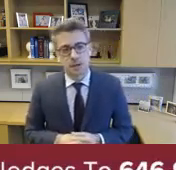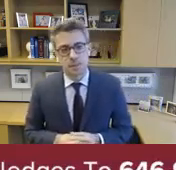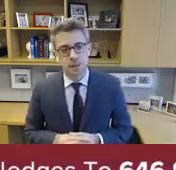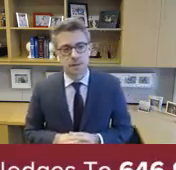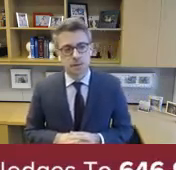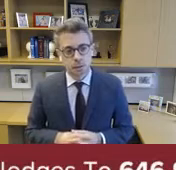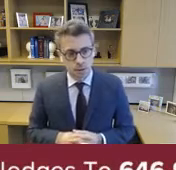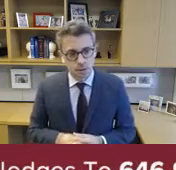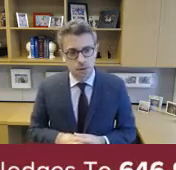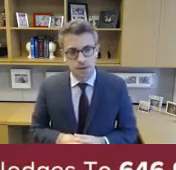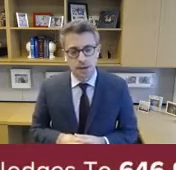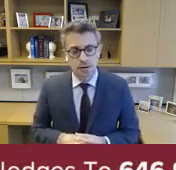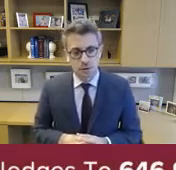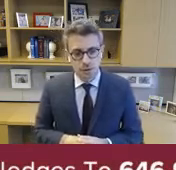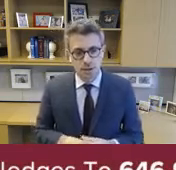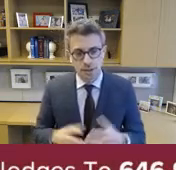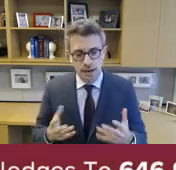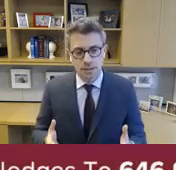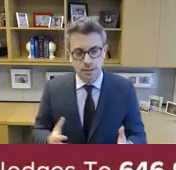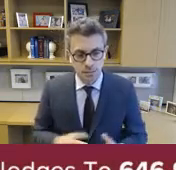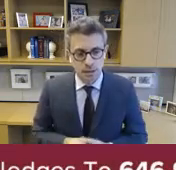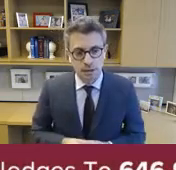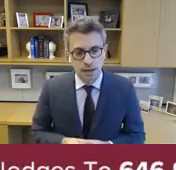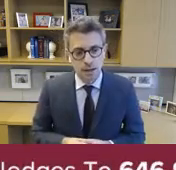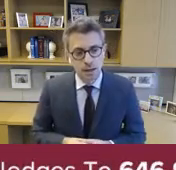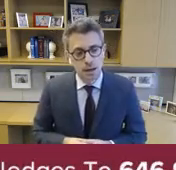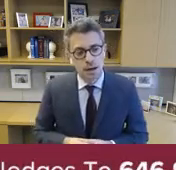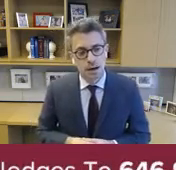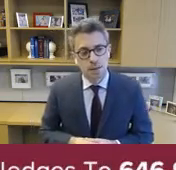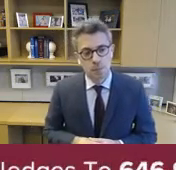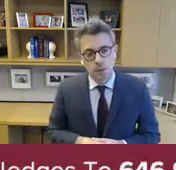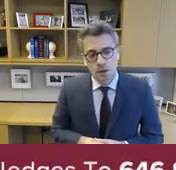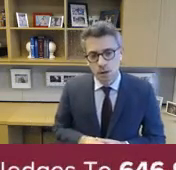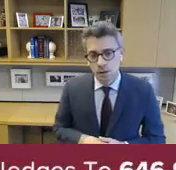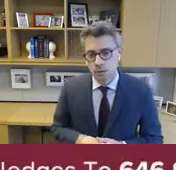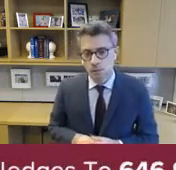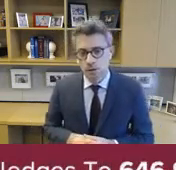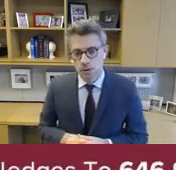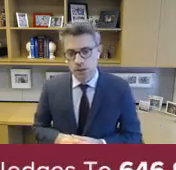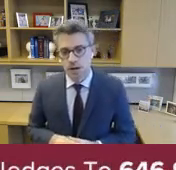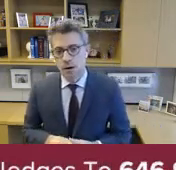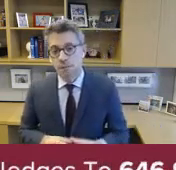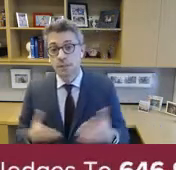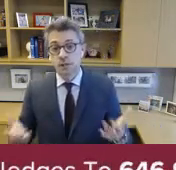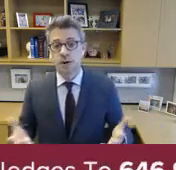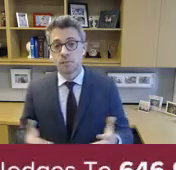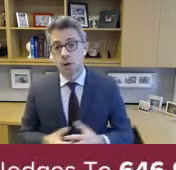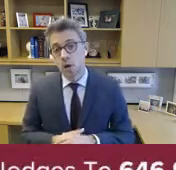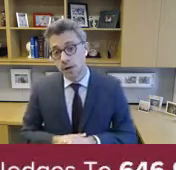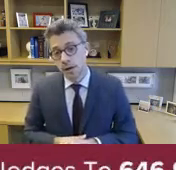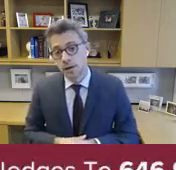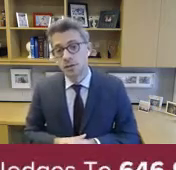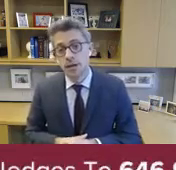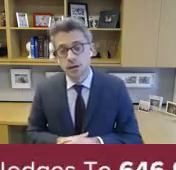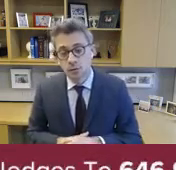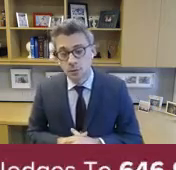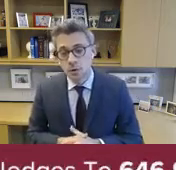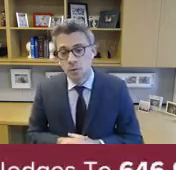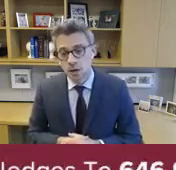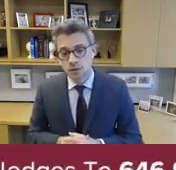leadership and commitment to inclusion and diversity. That is something that we all share. Sharon Bowen, thank you